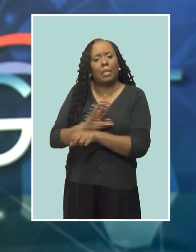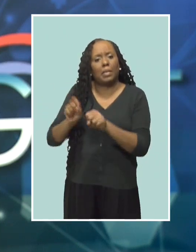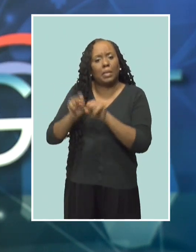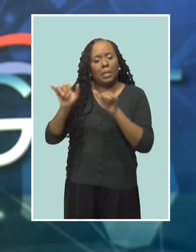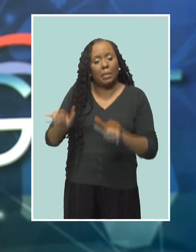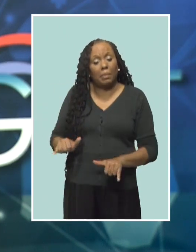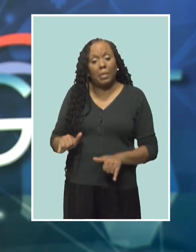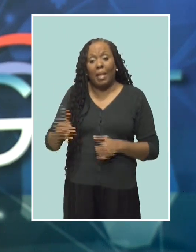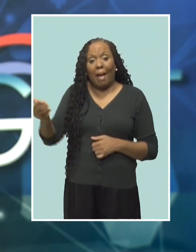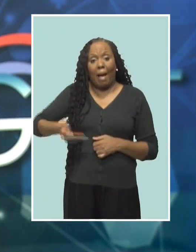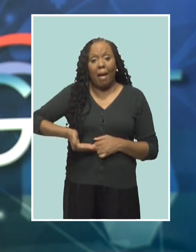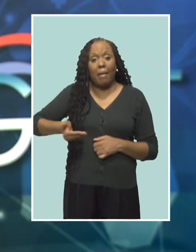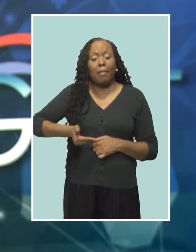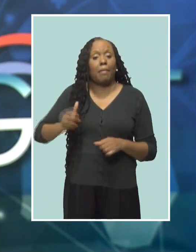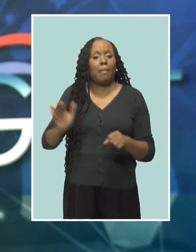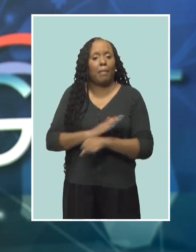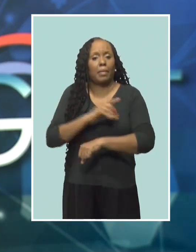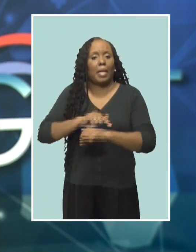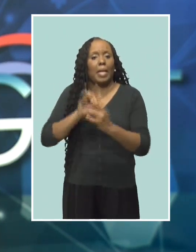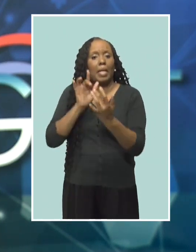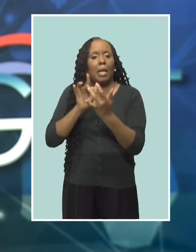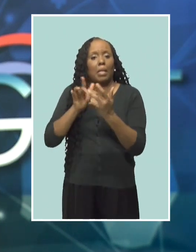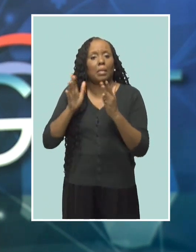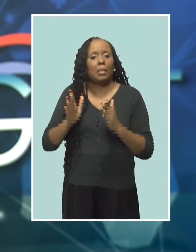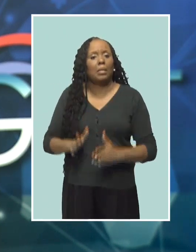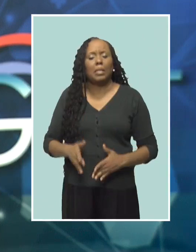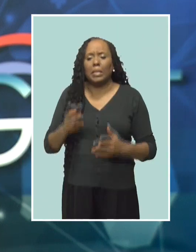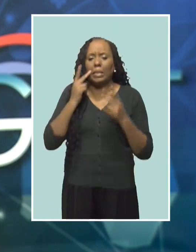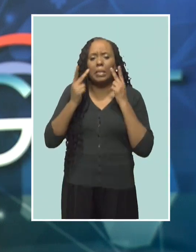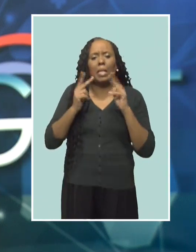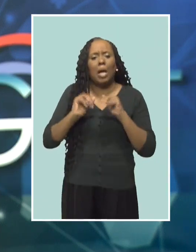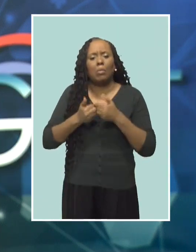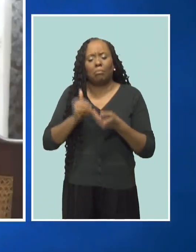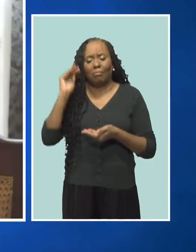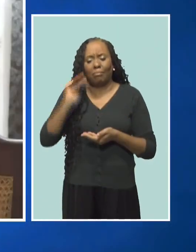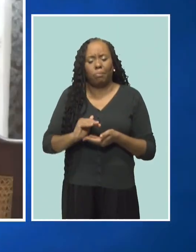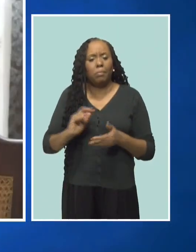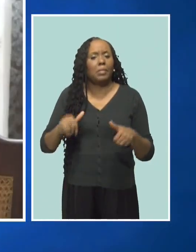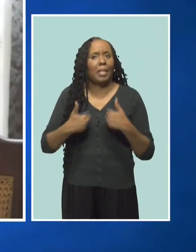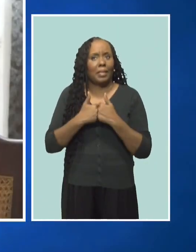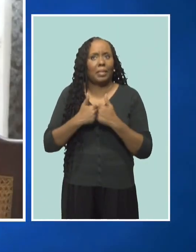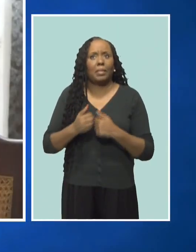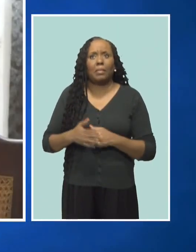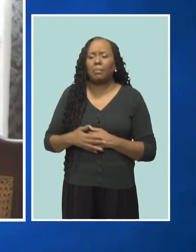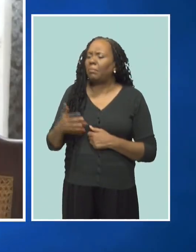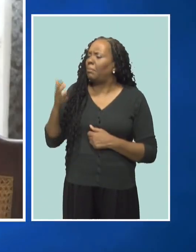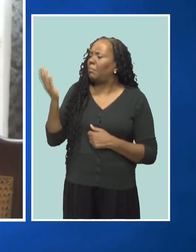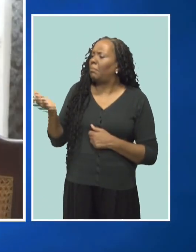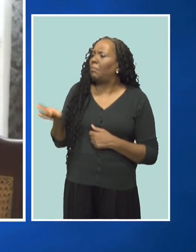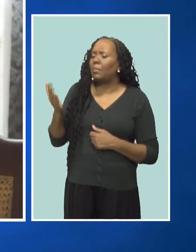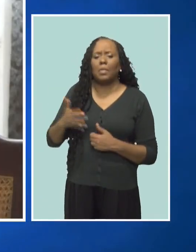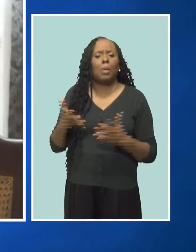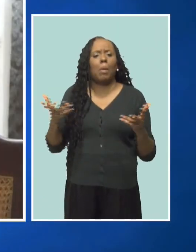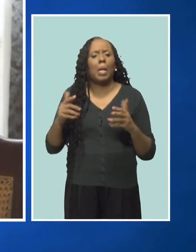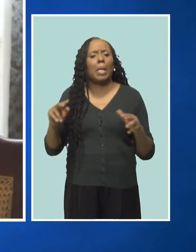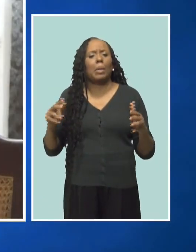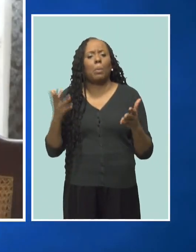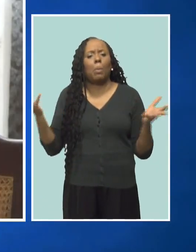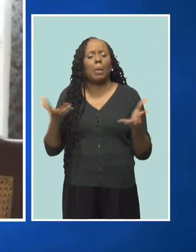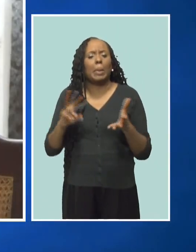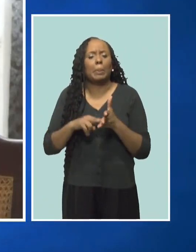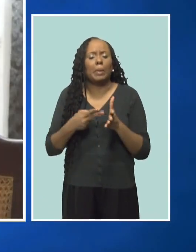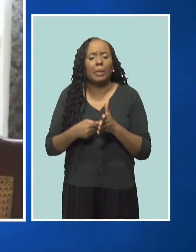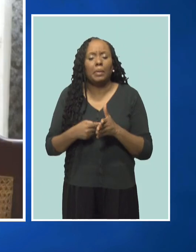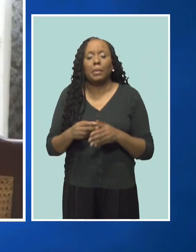been engaged to assess the various elements that are presenting challenges. And what do I mean when I say that? The Bridgetown Port has introduced